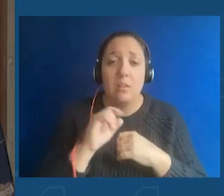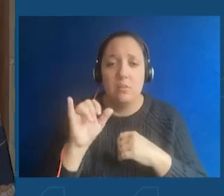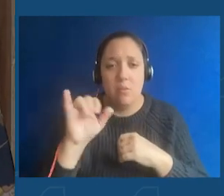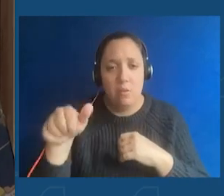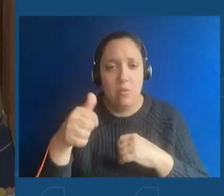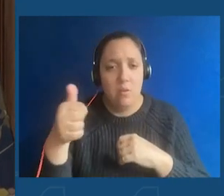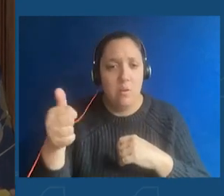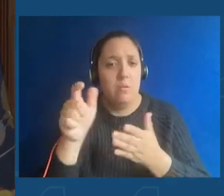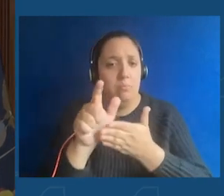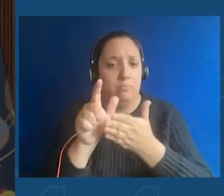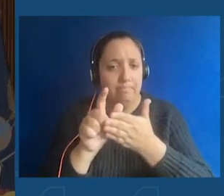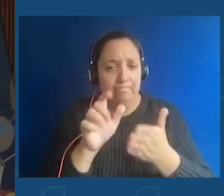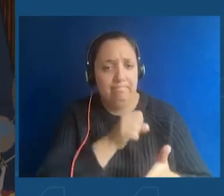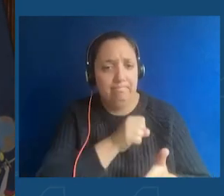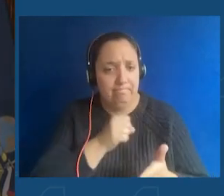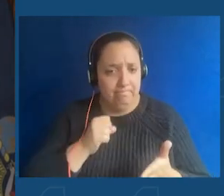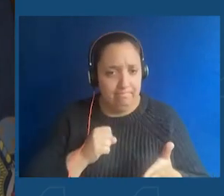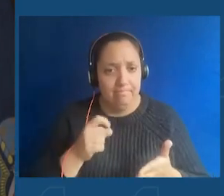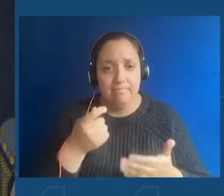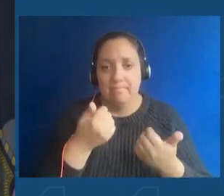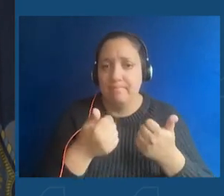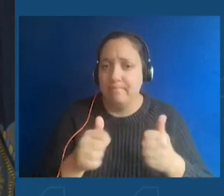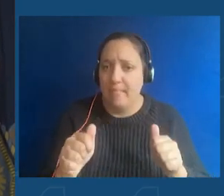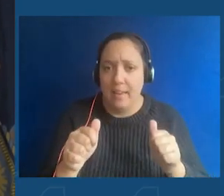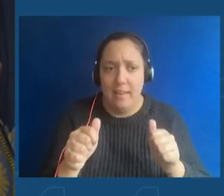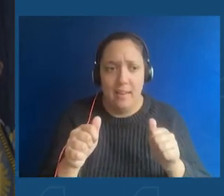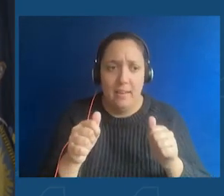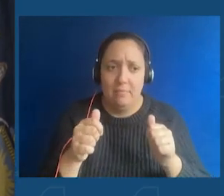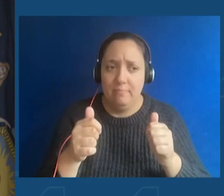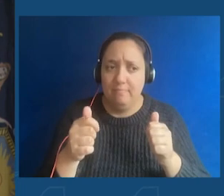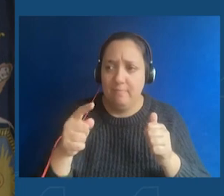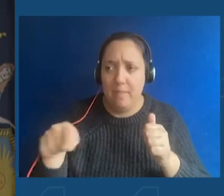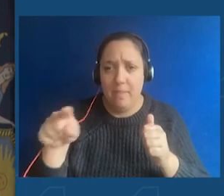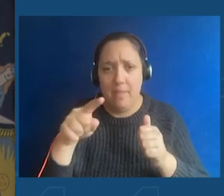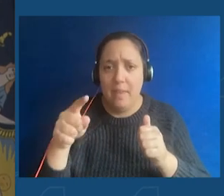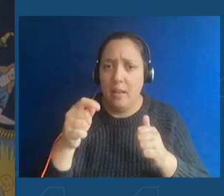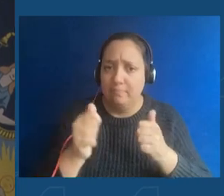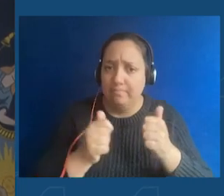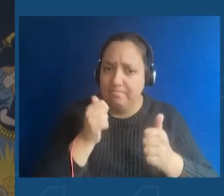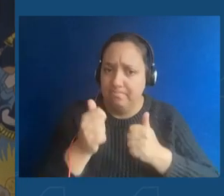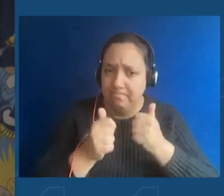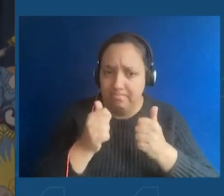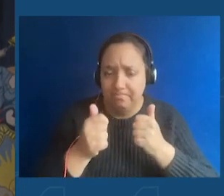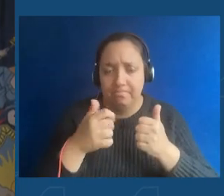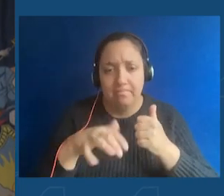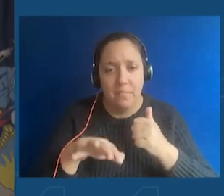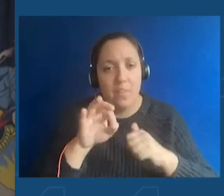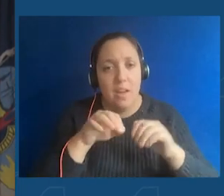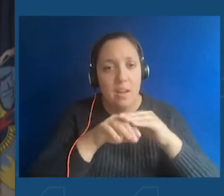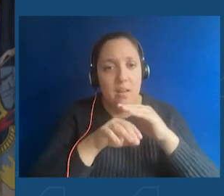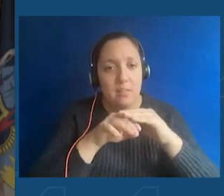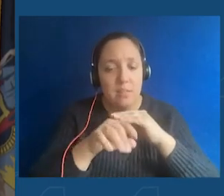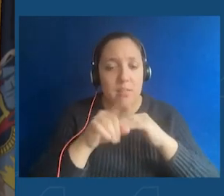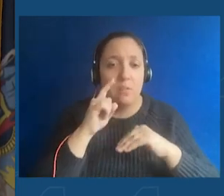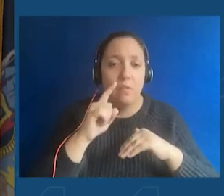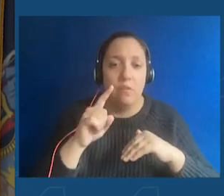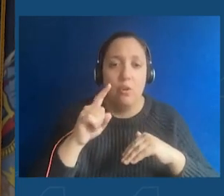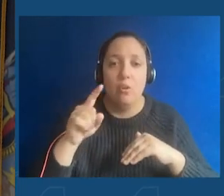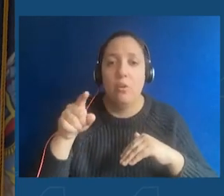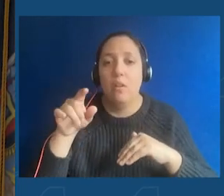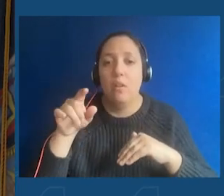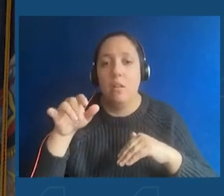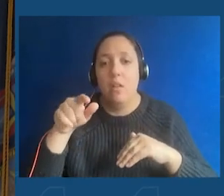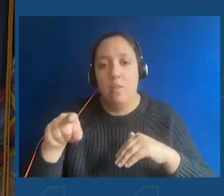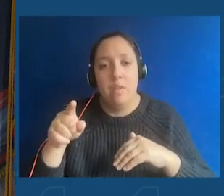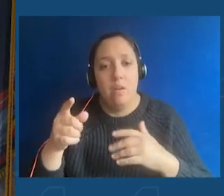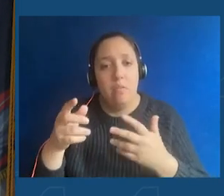been proponents of finding any way we can to help create more access to reproductive rights and access to birth control.